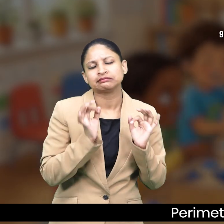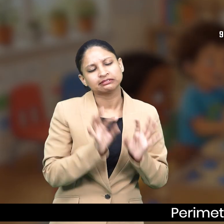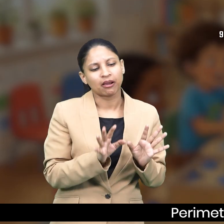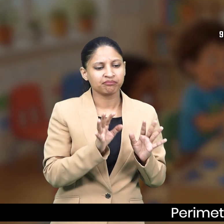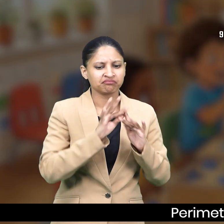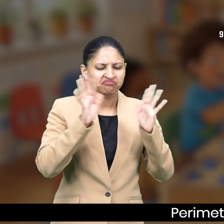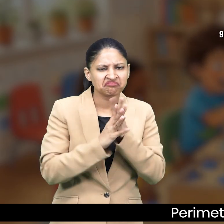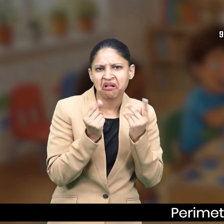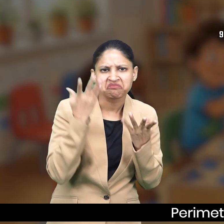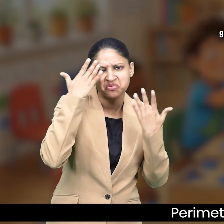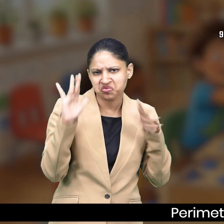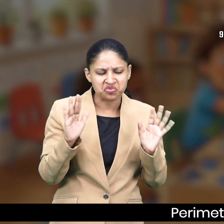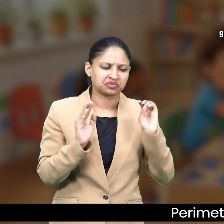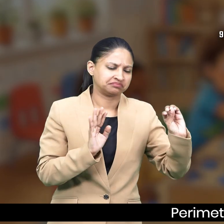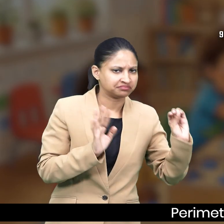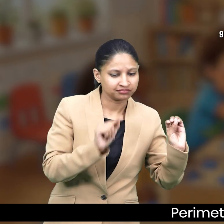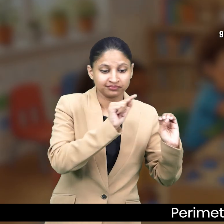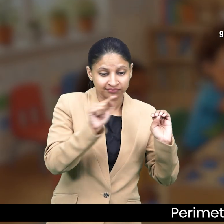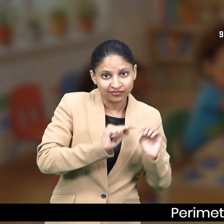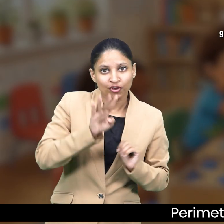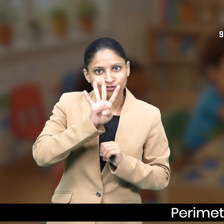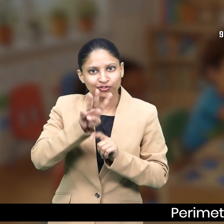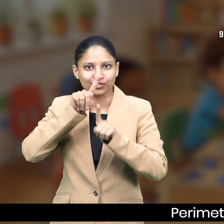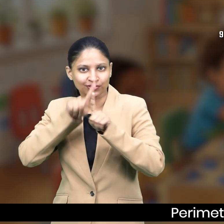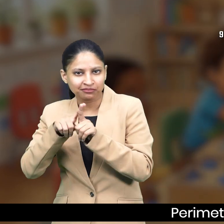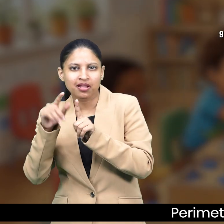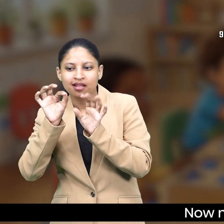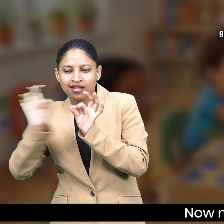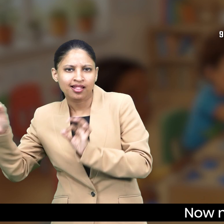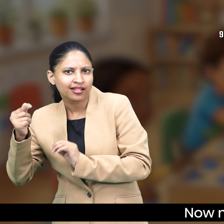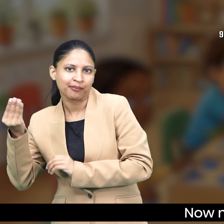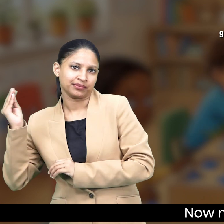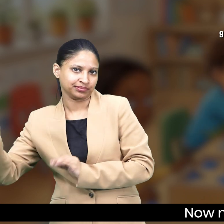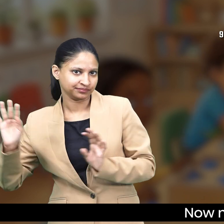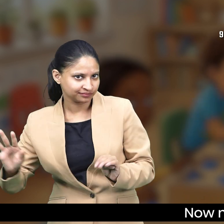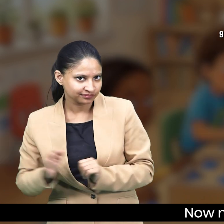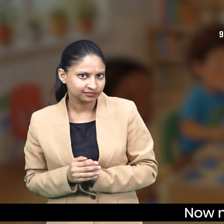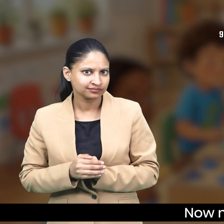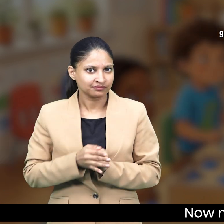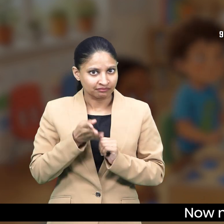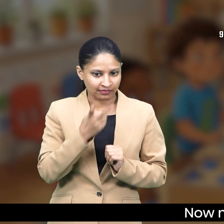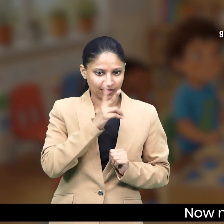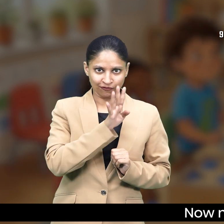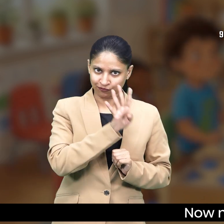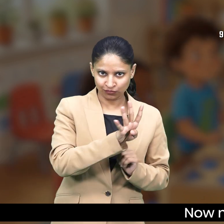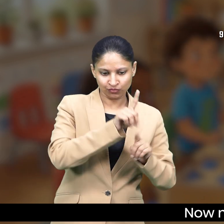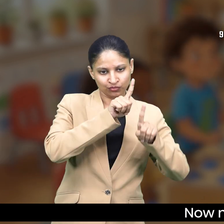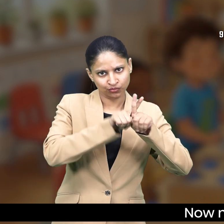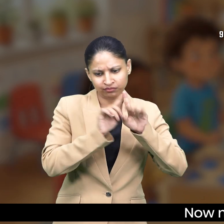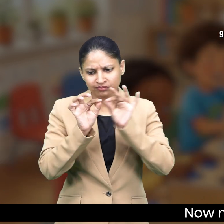Perimeter of a square is equal to 4 into side. Now multiply 4 into